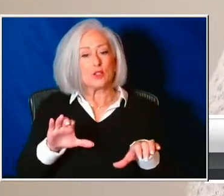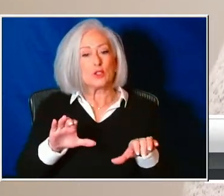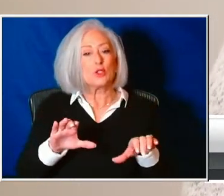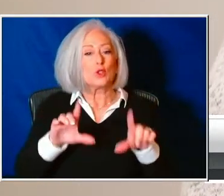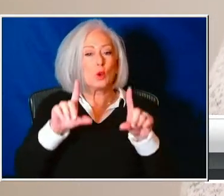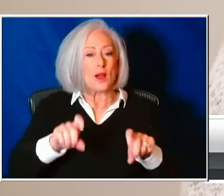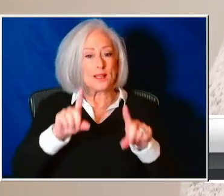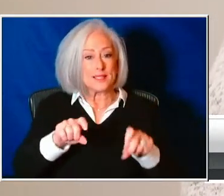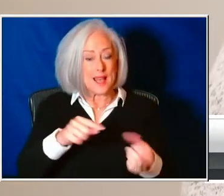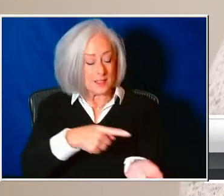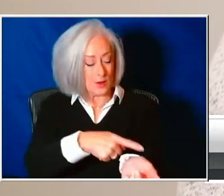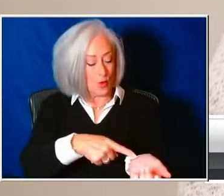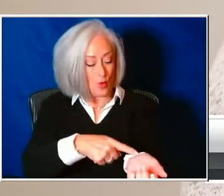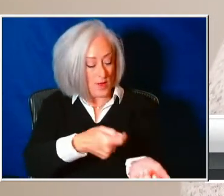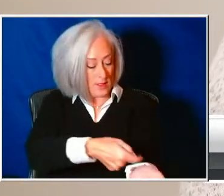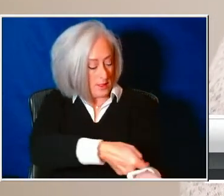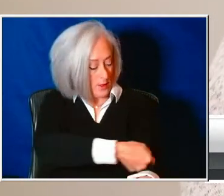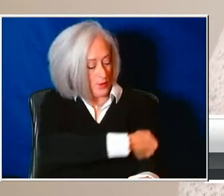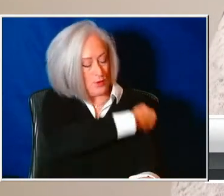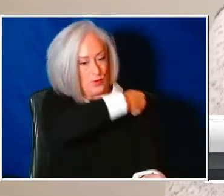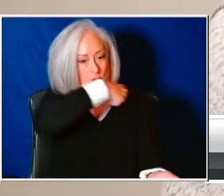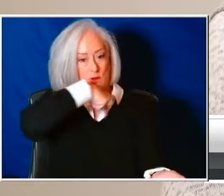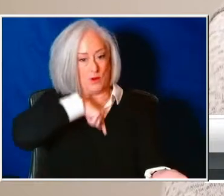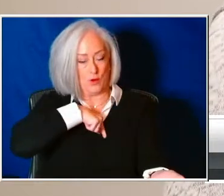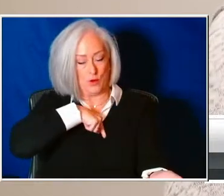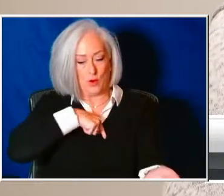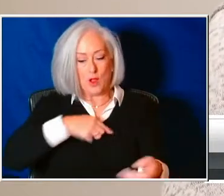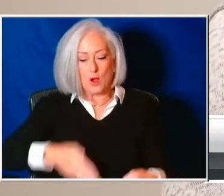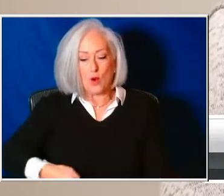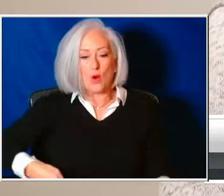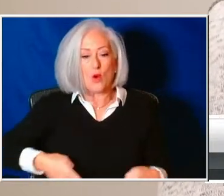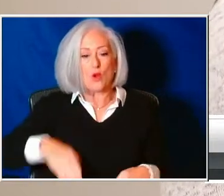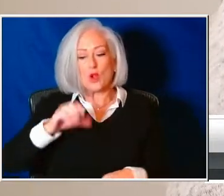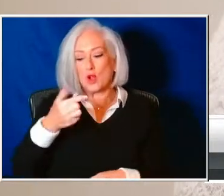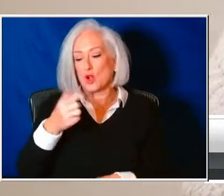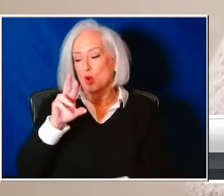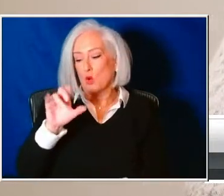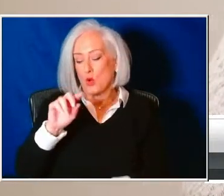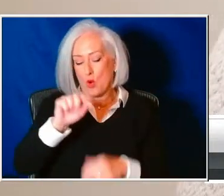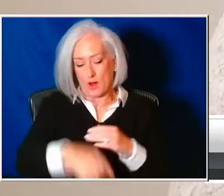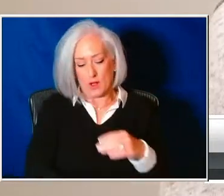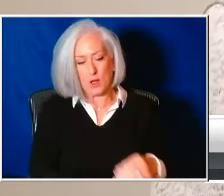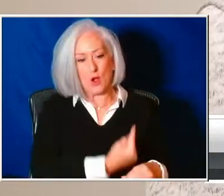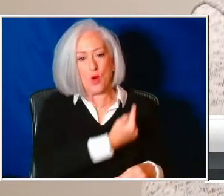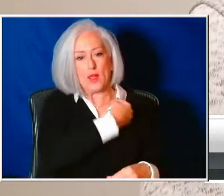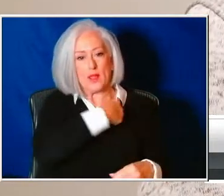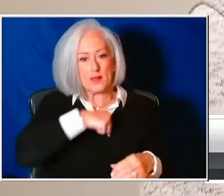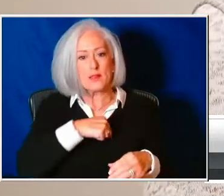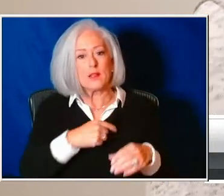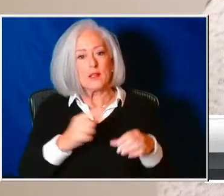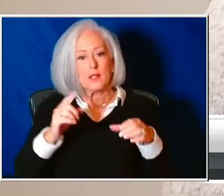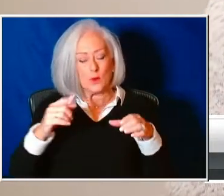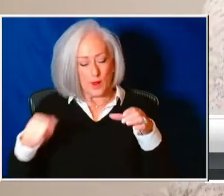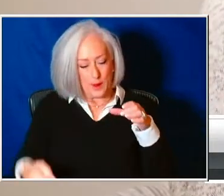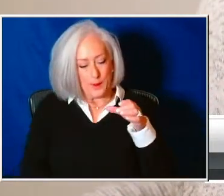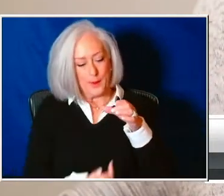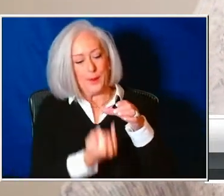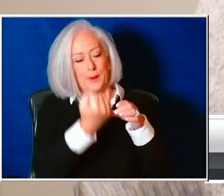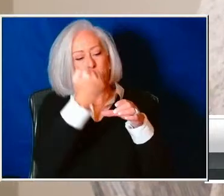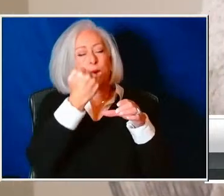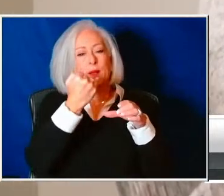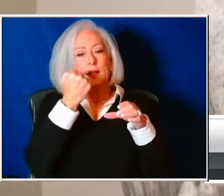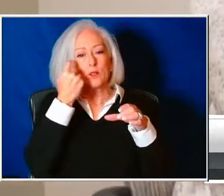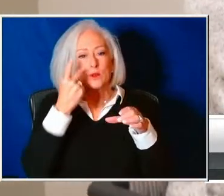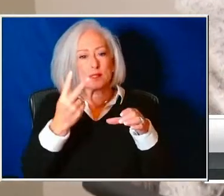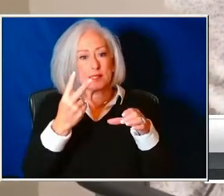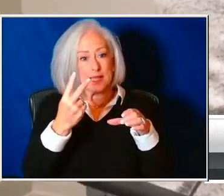close look at those coronary arteries to decide, do they need to stent, can we medically manage, or do we need to go in and do bypass surgery?